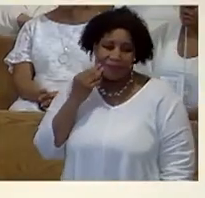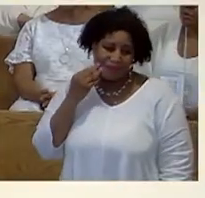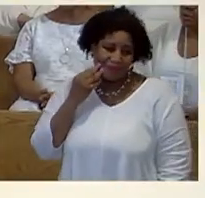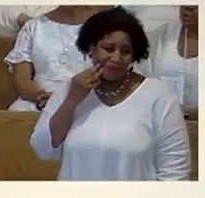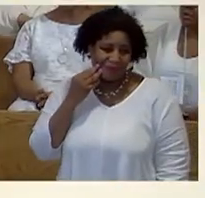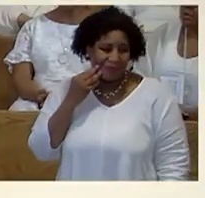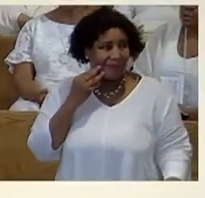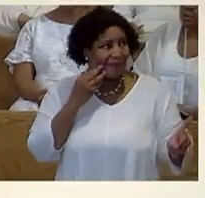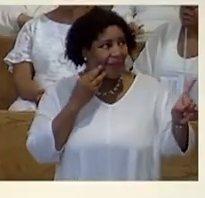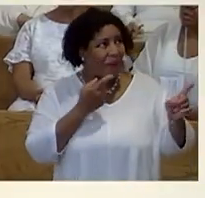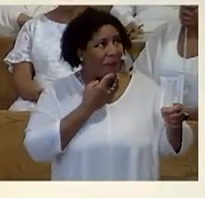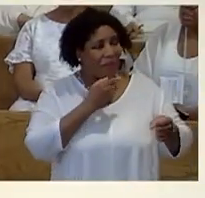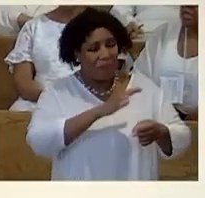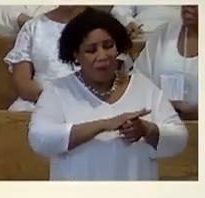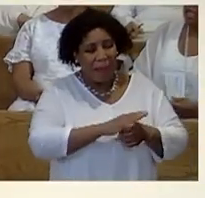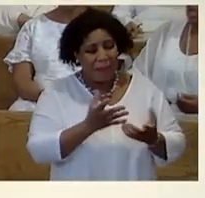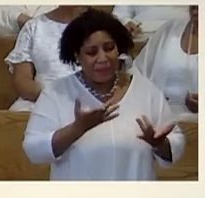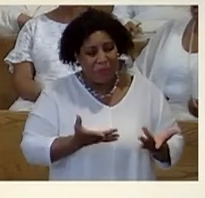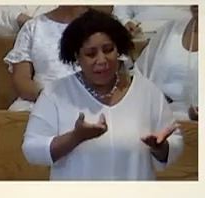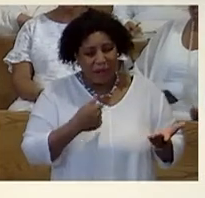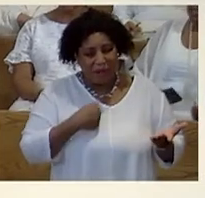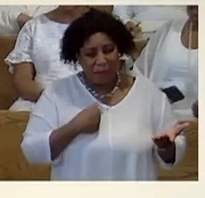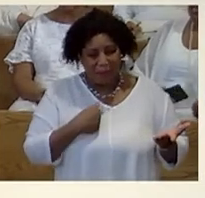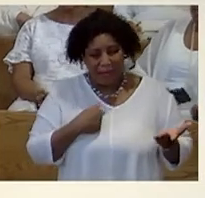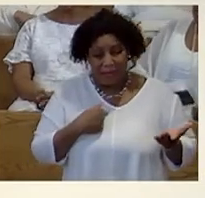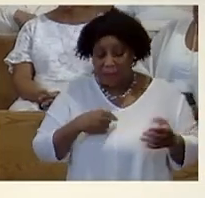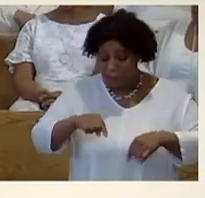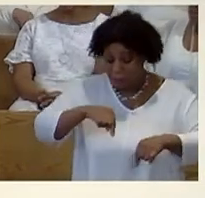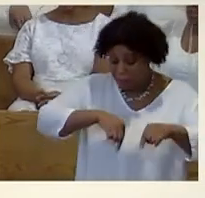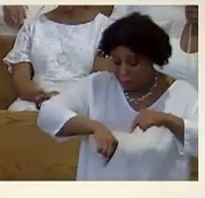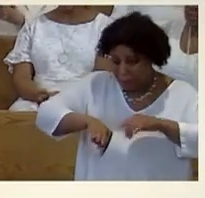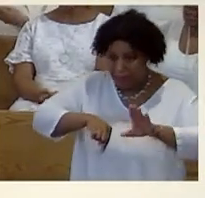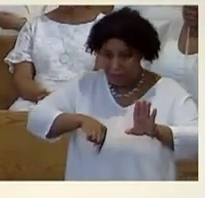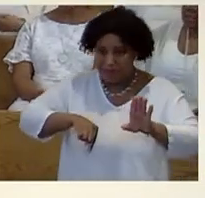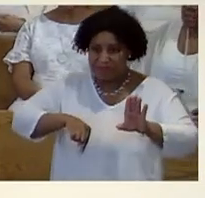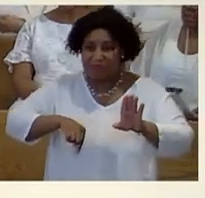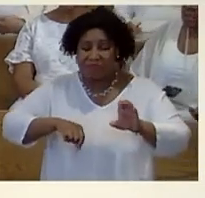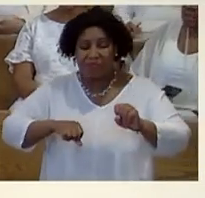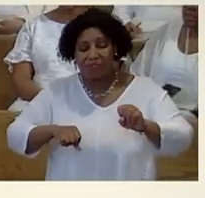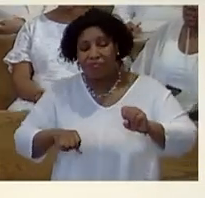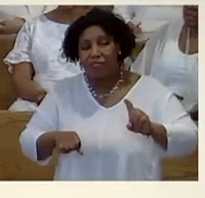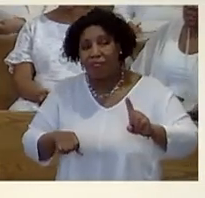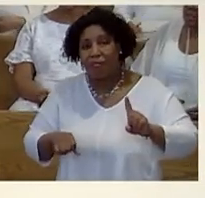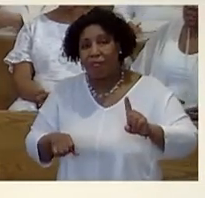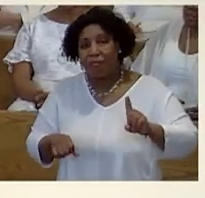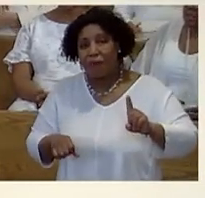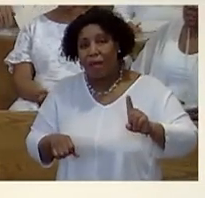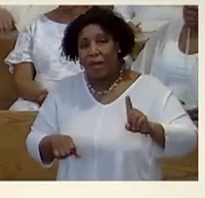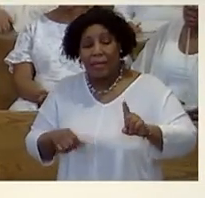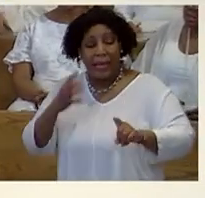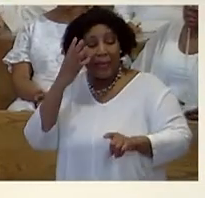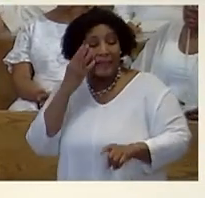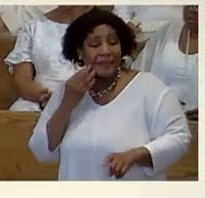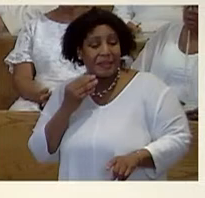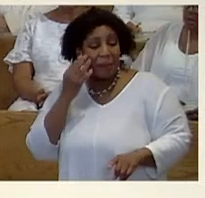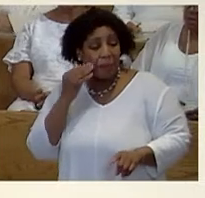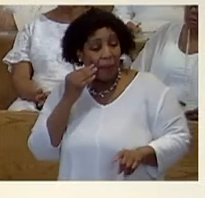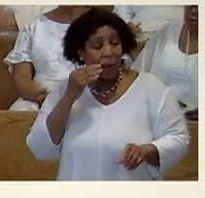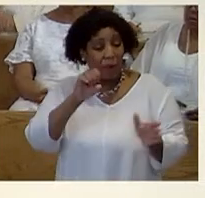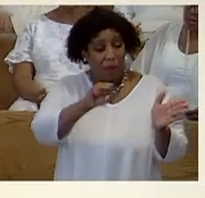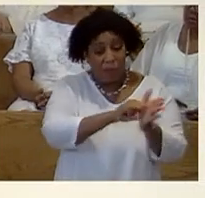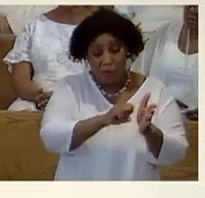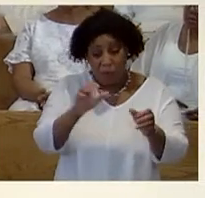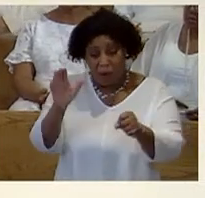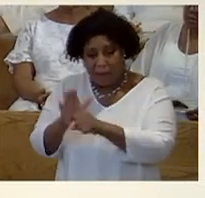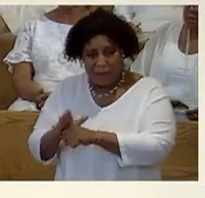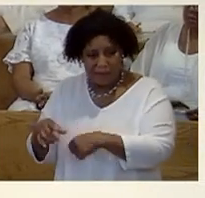a promise waiting on me. Oh, let me go back and get that again. See, I don't have to go through the cross